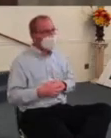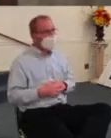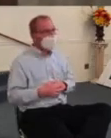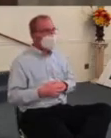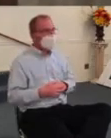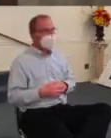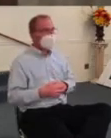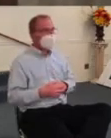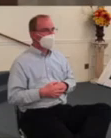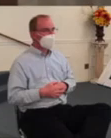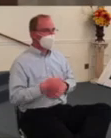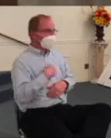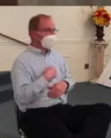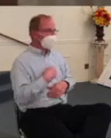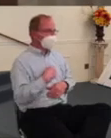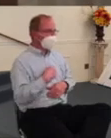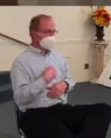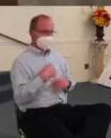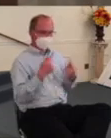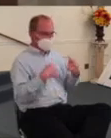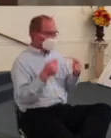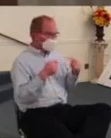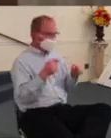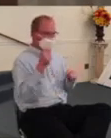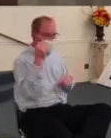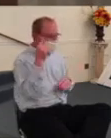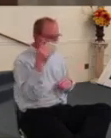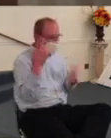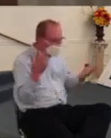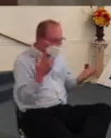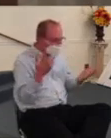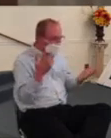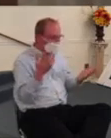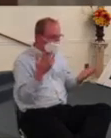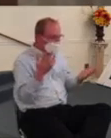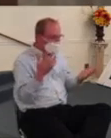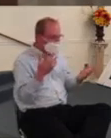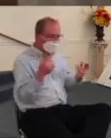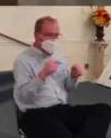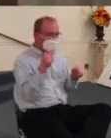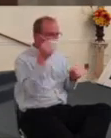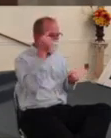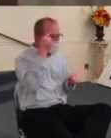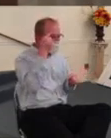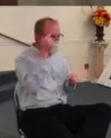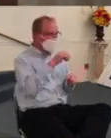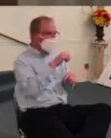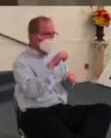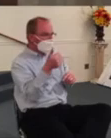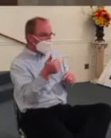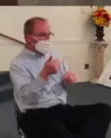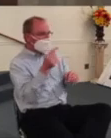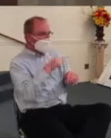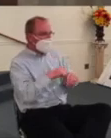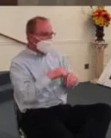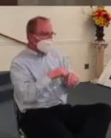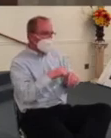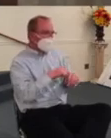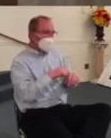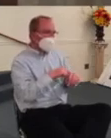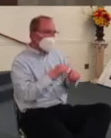this lesson to try and think of another occasion when Jesus came to the defense of